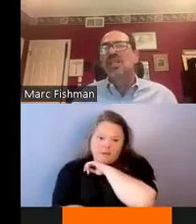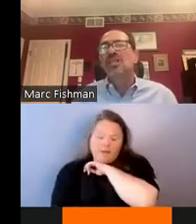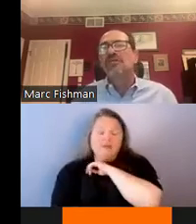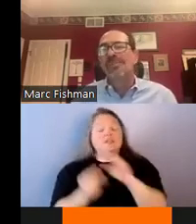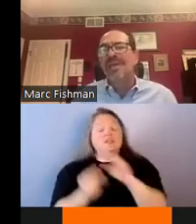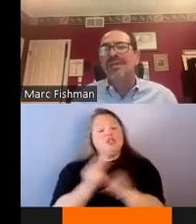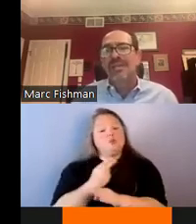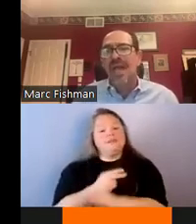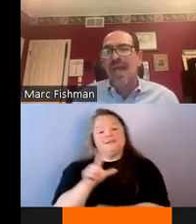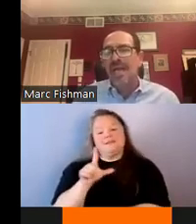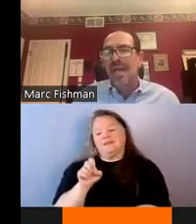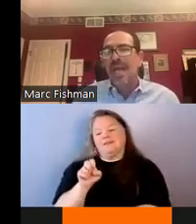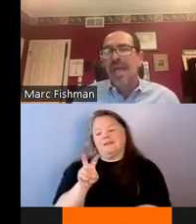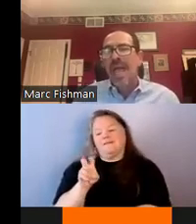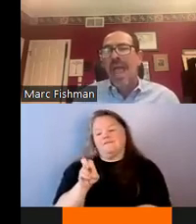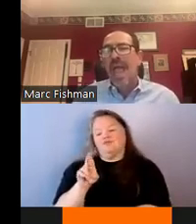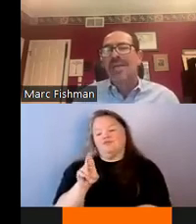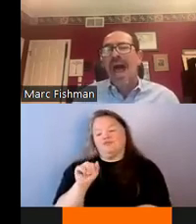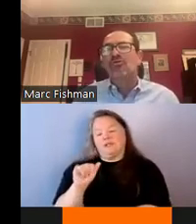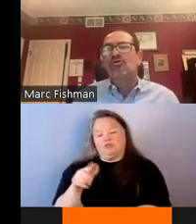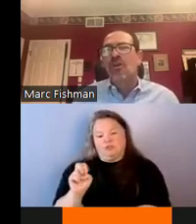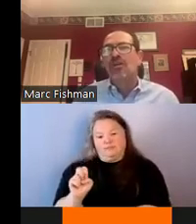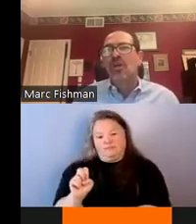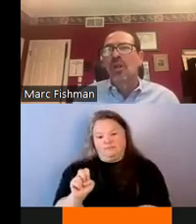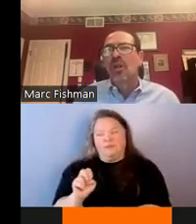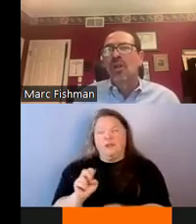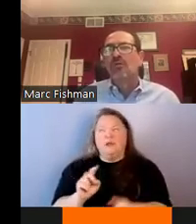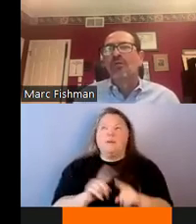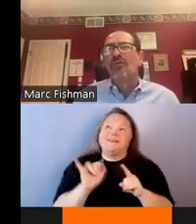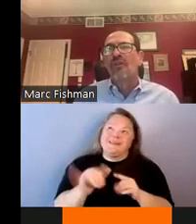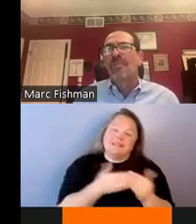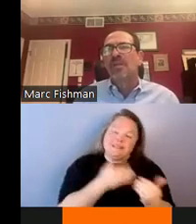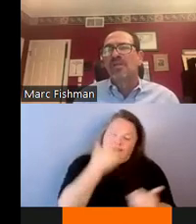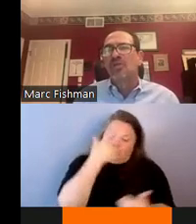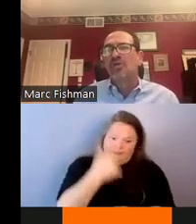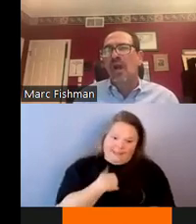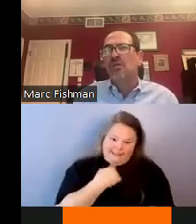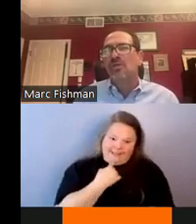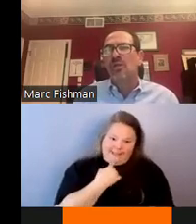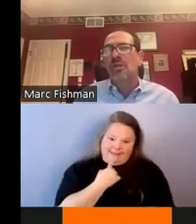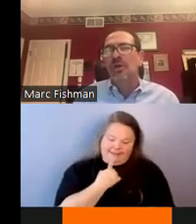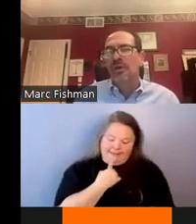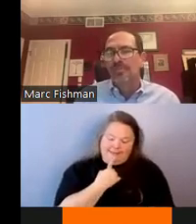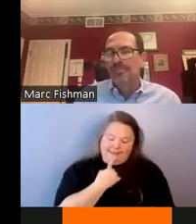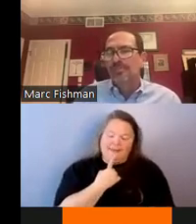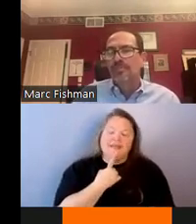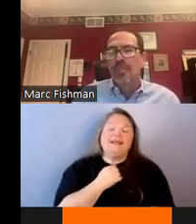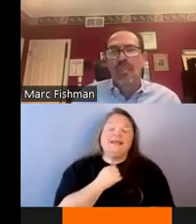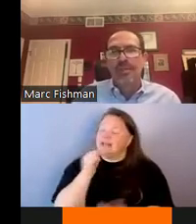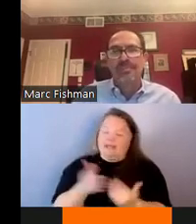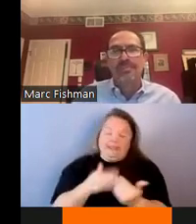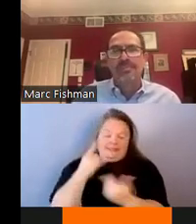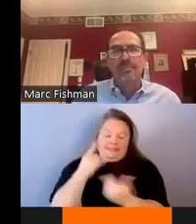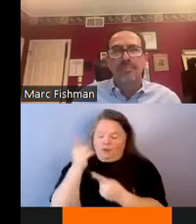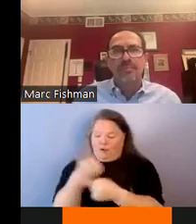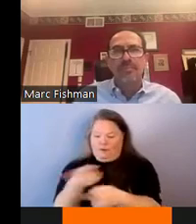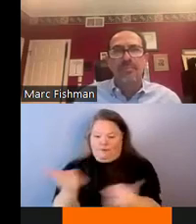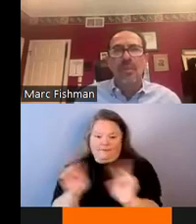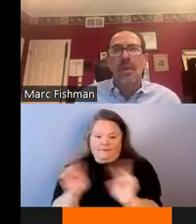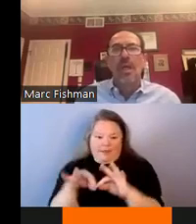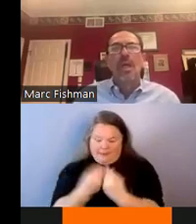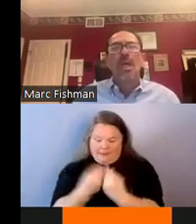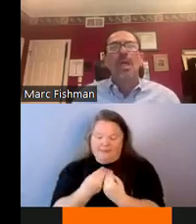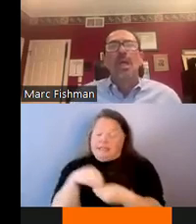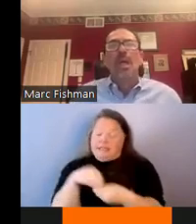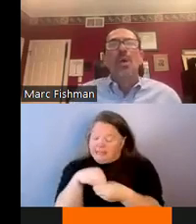But that's easy for me to say and not trivial for families in crisis to learn.